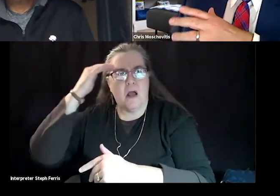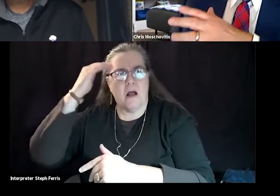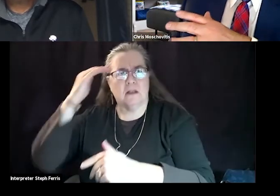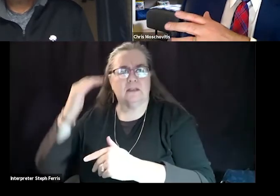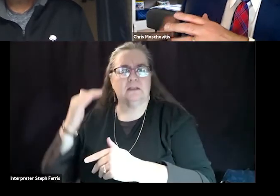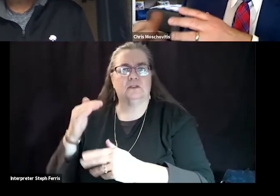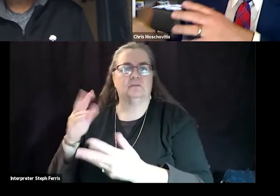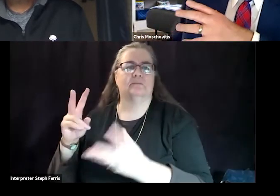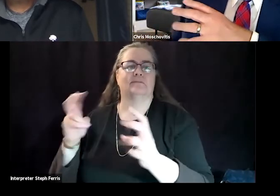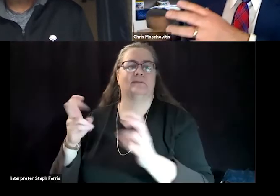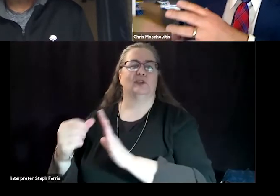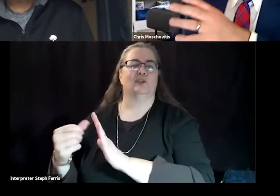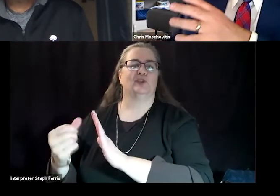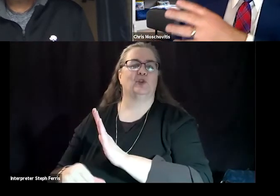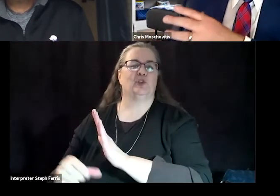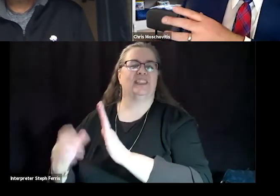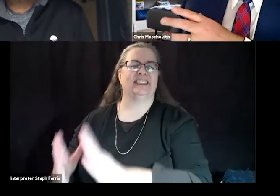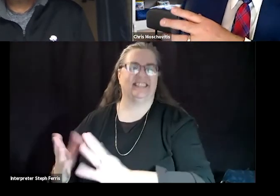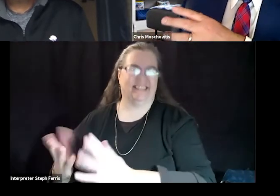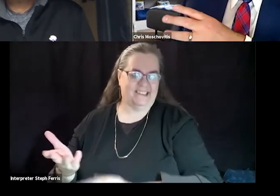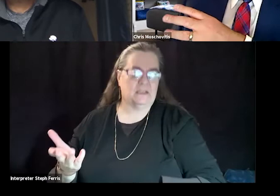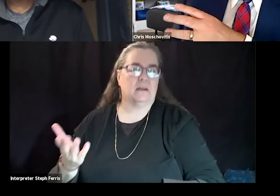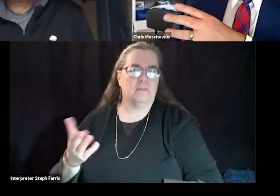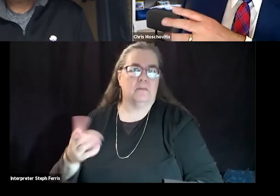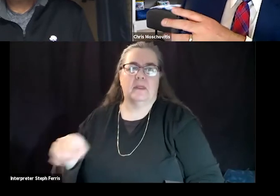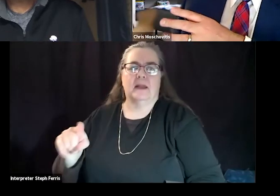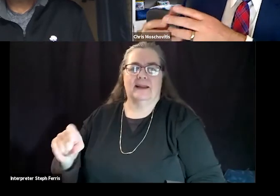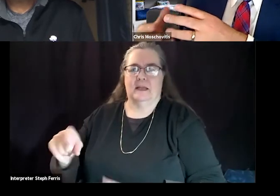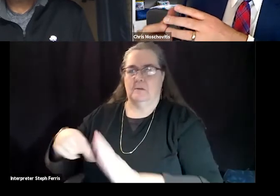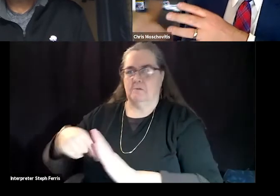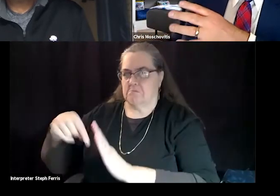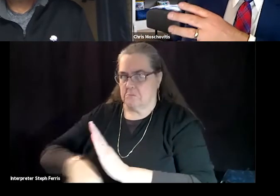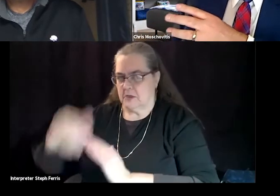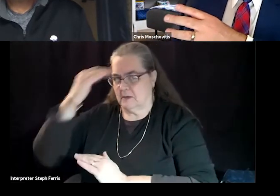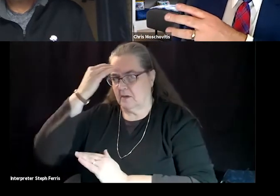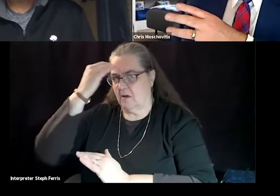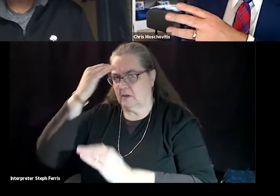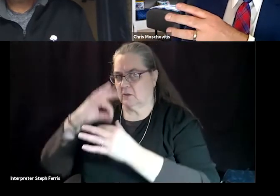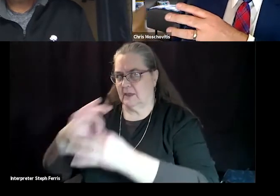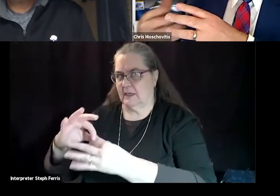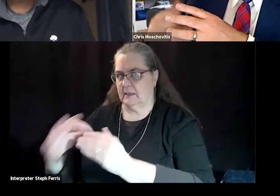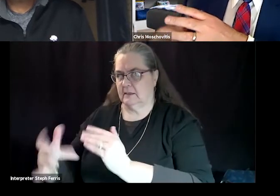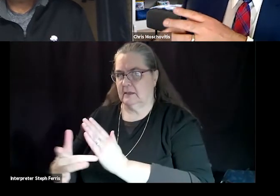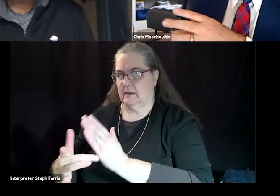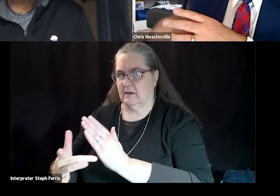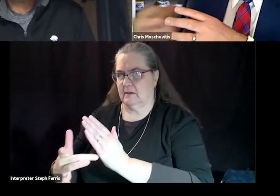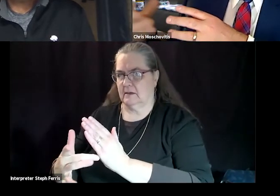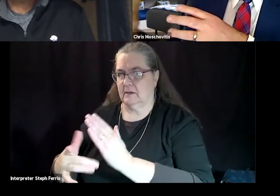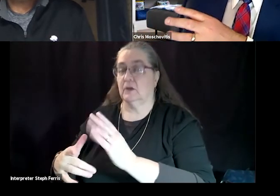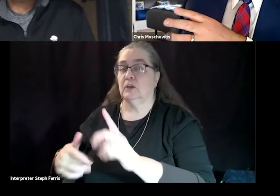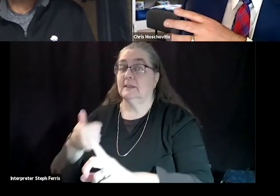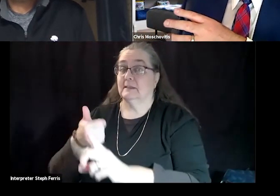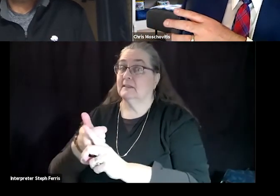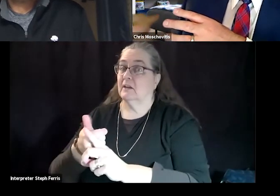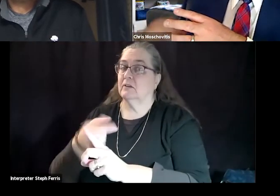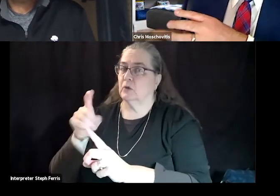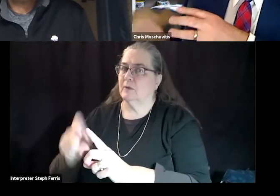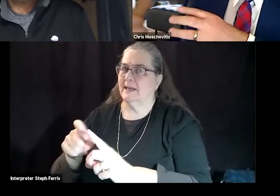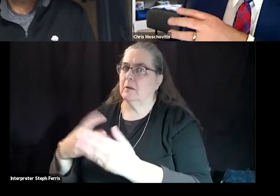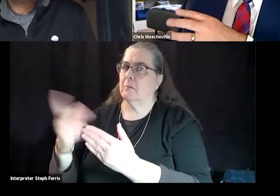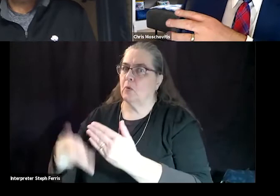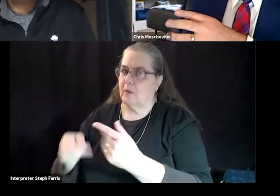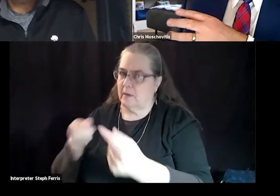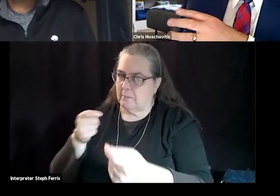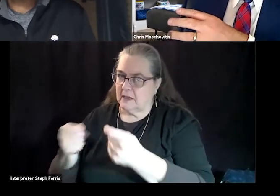surgeons and you're running the hospital that the surgeons are going to be in, you need to have substantial medical knowledge and substantial program management